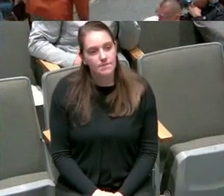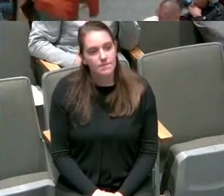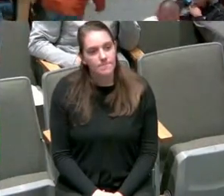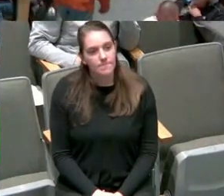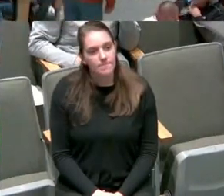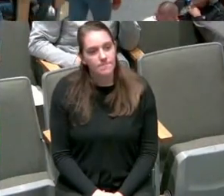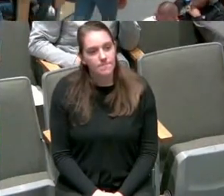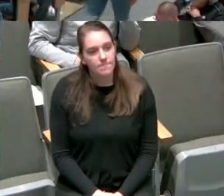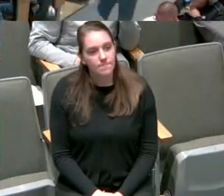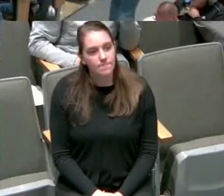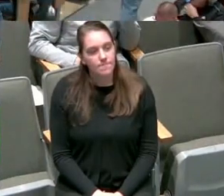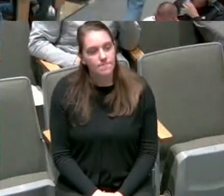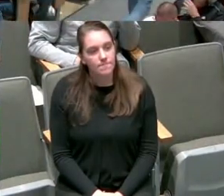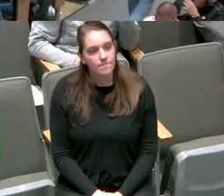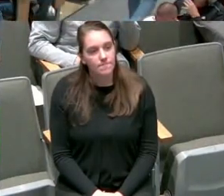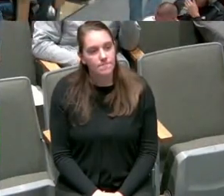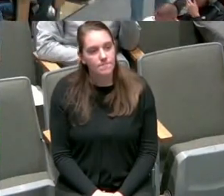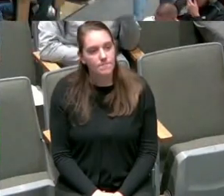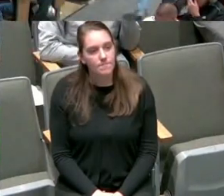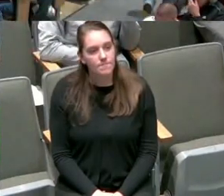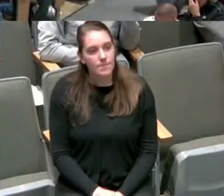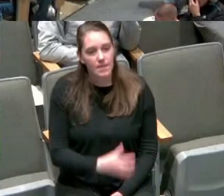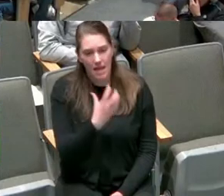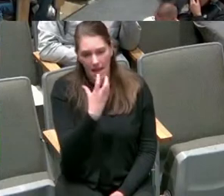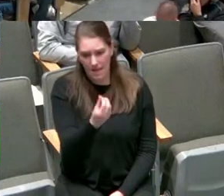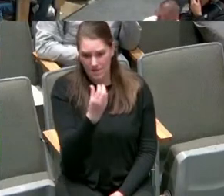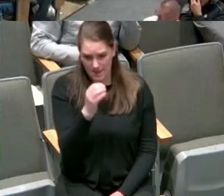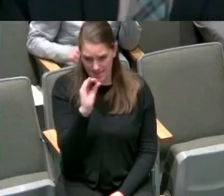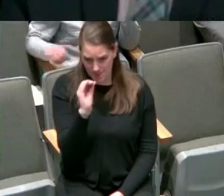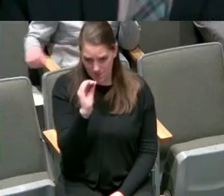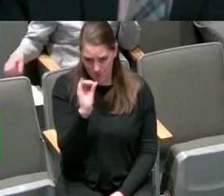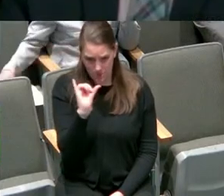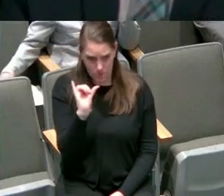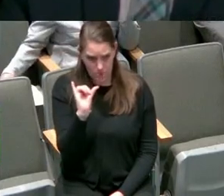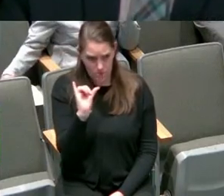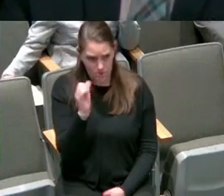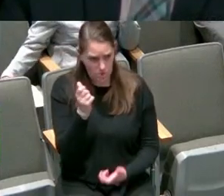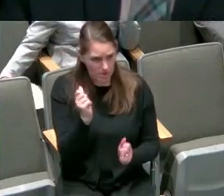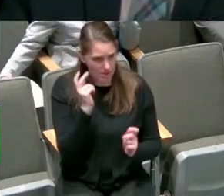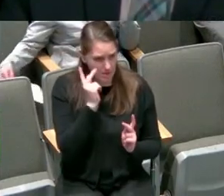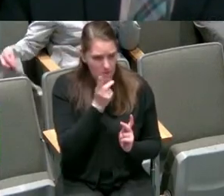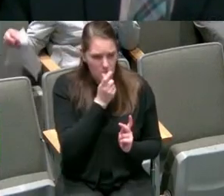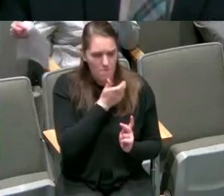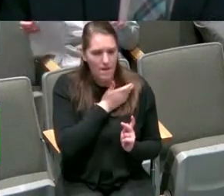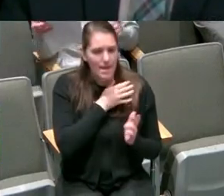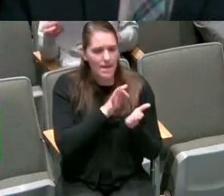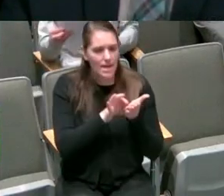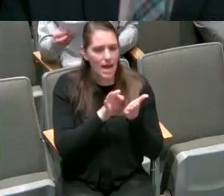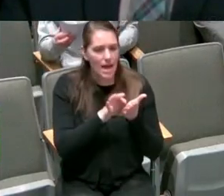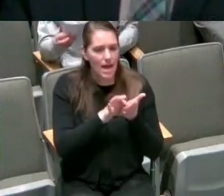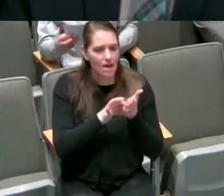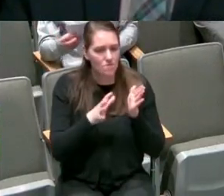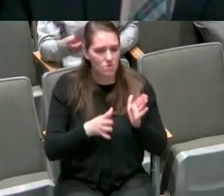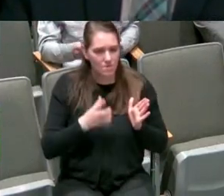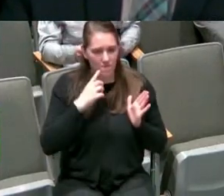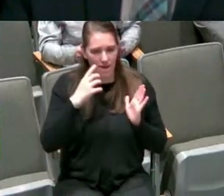okay and outside we had zero also I'm trying to see my counter